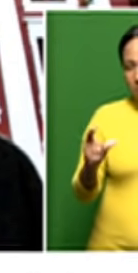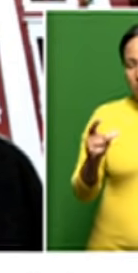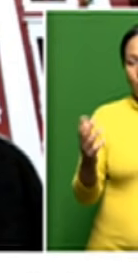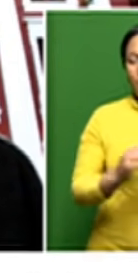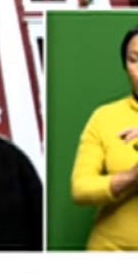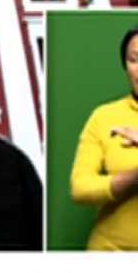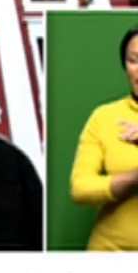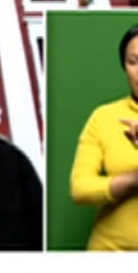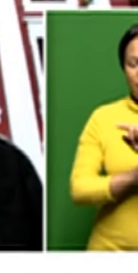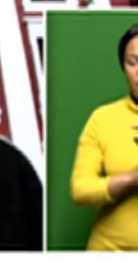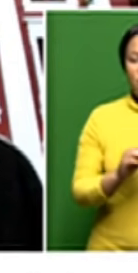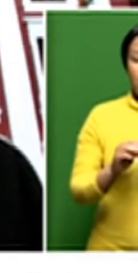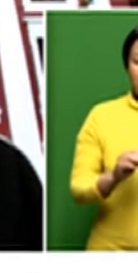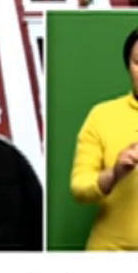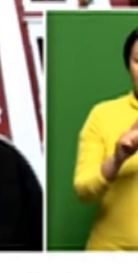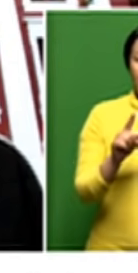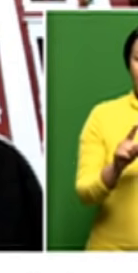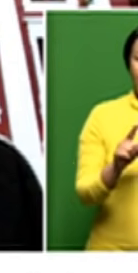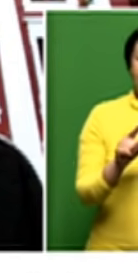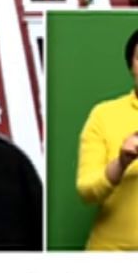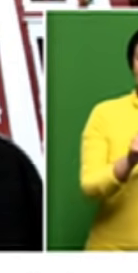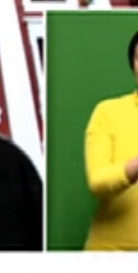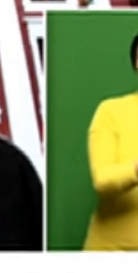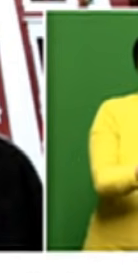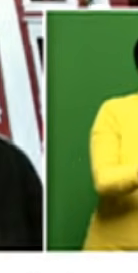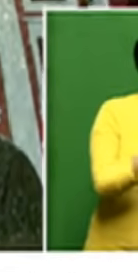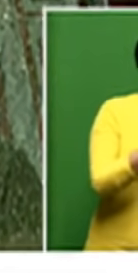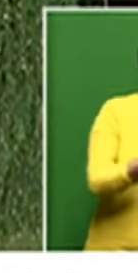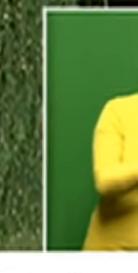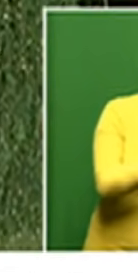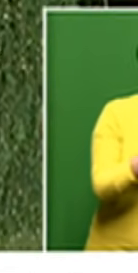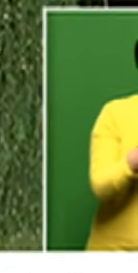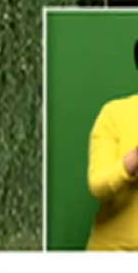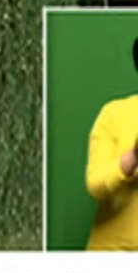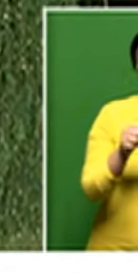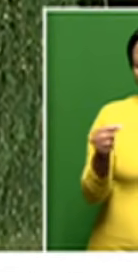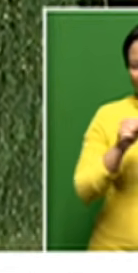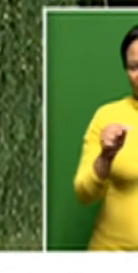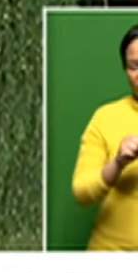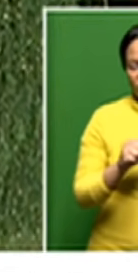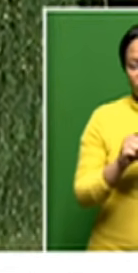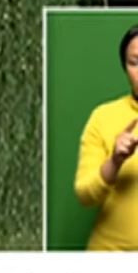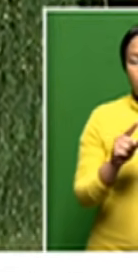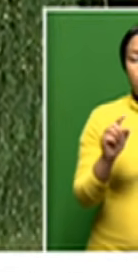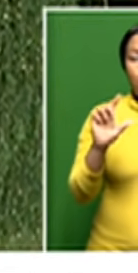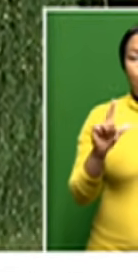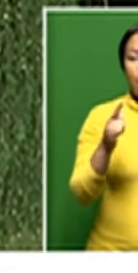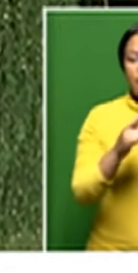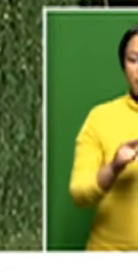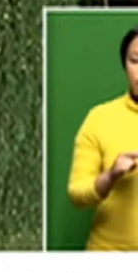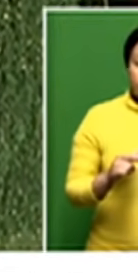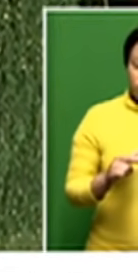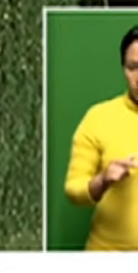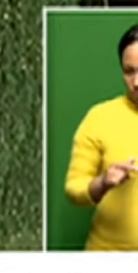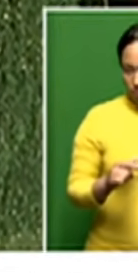and the antagonism between the different taxi associations. And this is another item that the committee must consider. The trucking